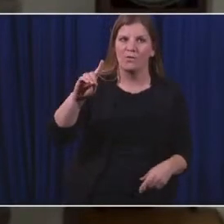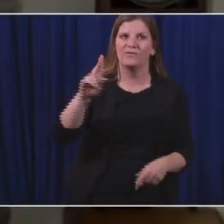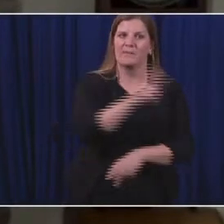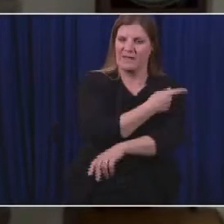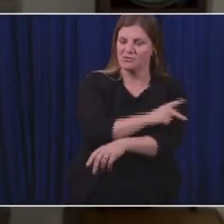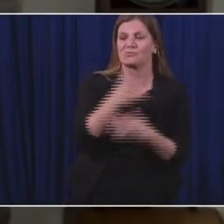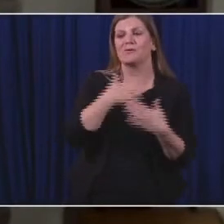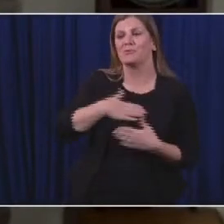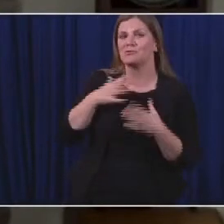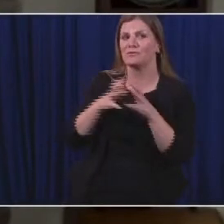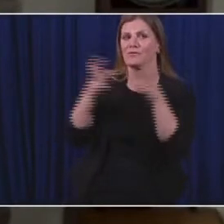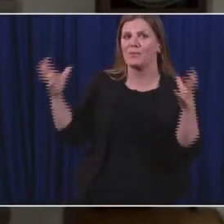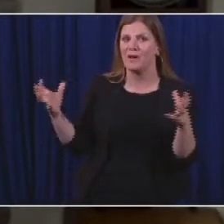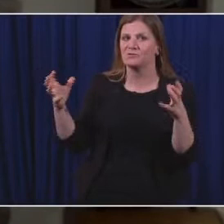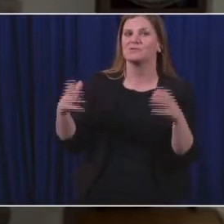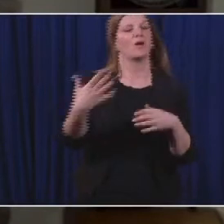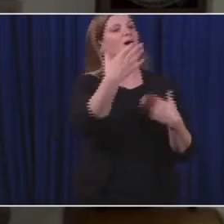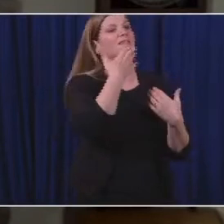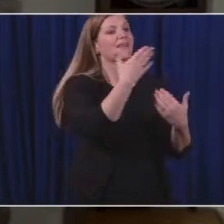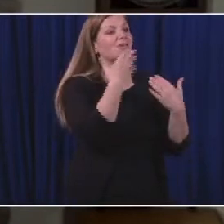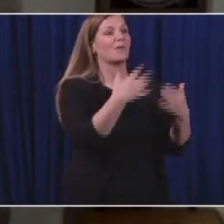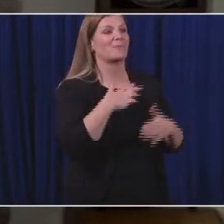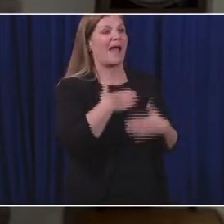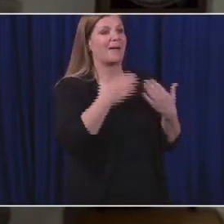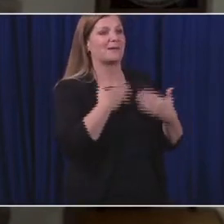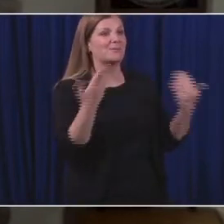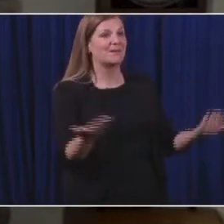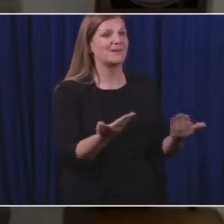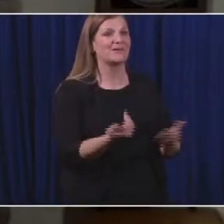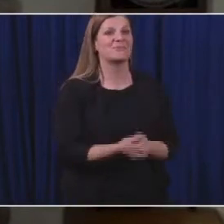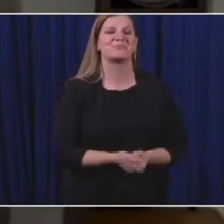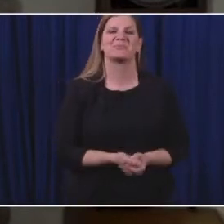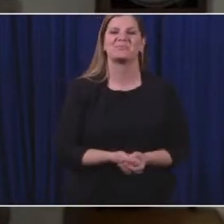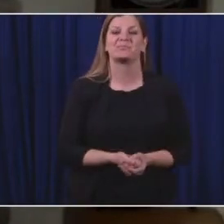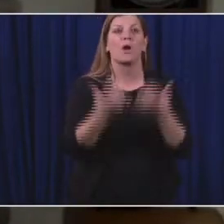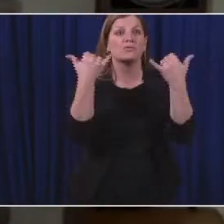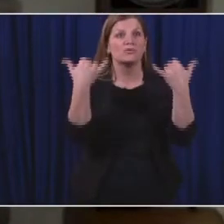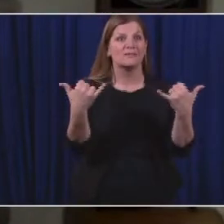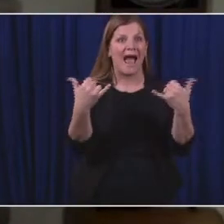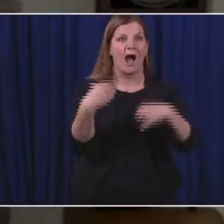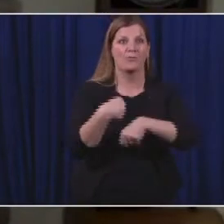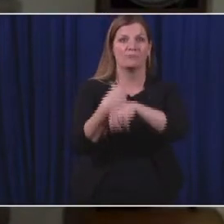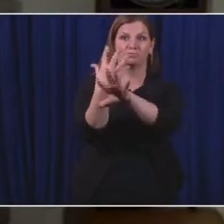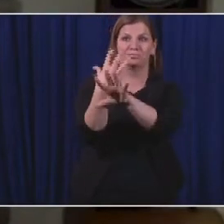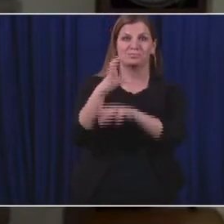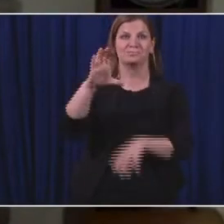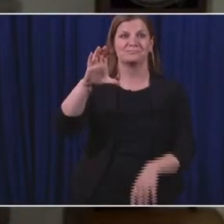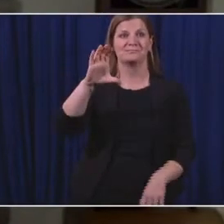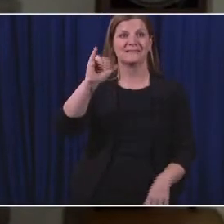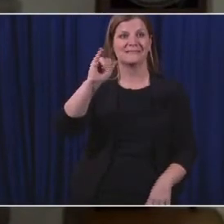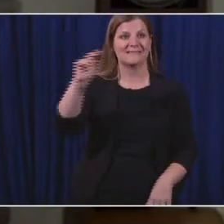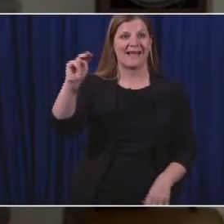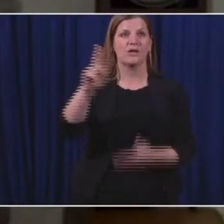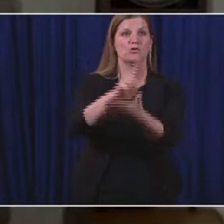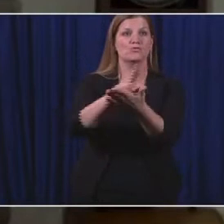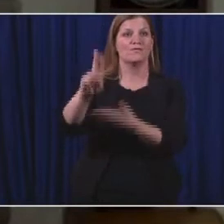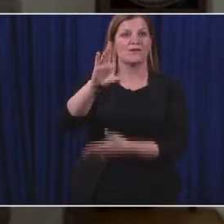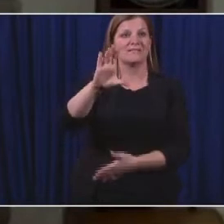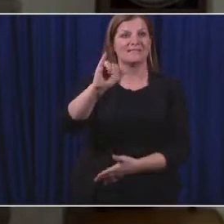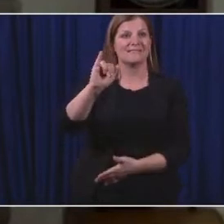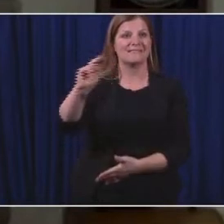much. Thank you. I'm grateful to be able to do that. Well, let's go to Cincinnati. University of Cincinnati Medical